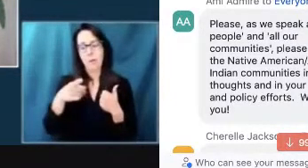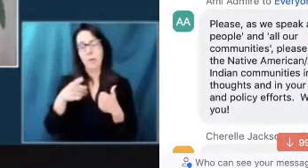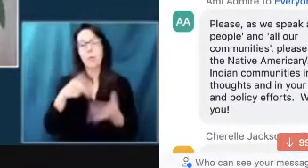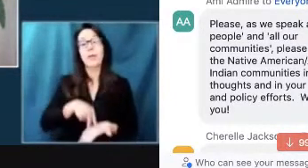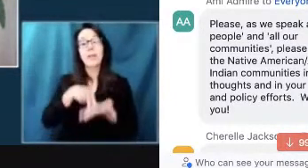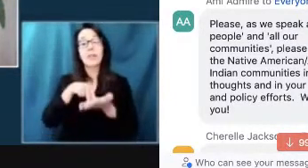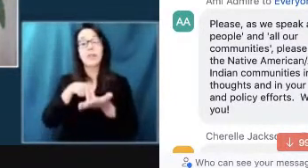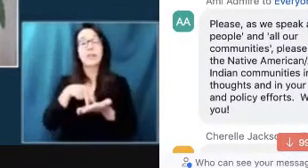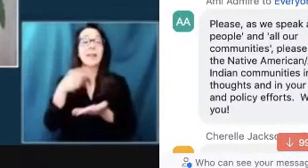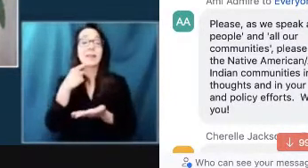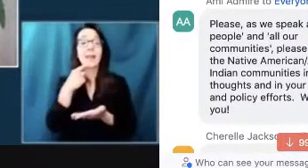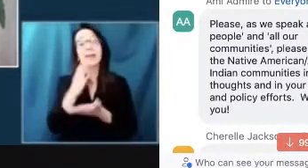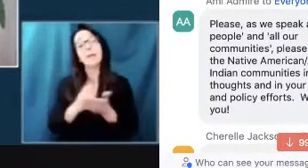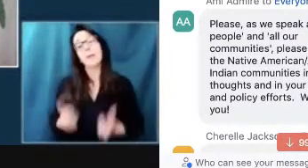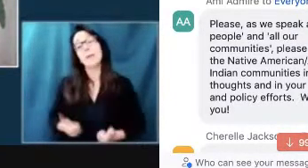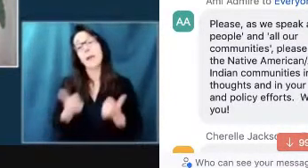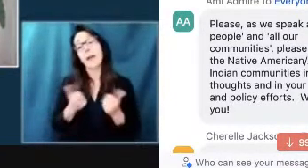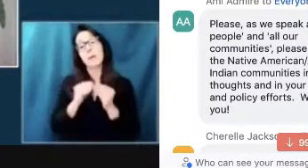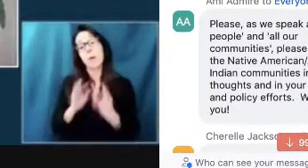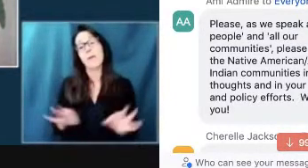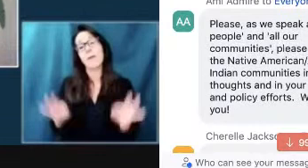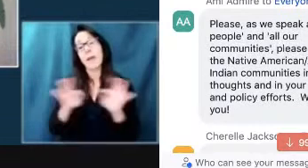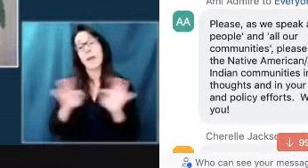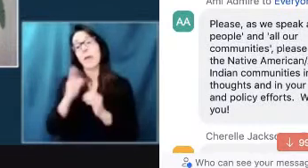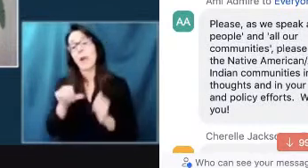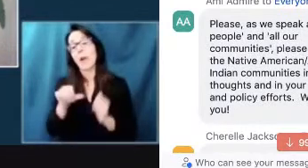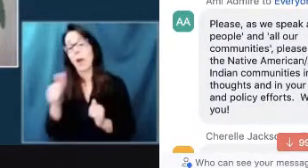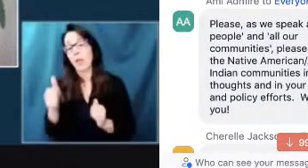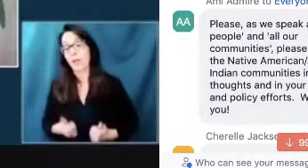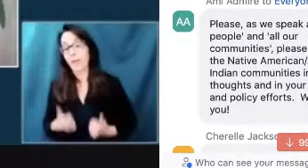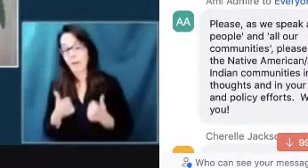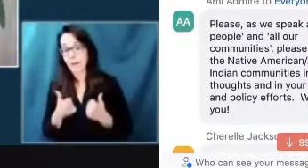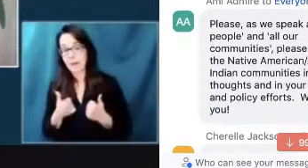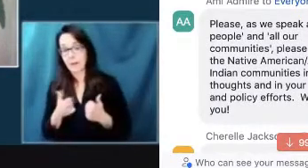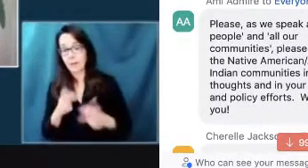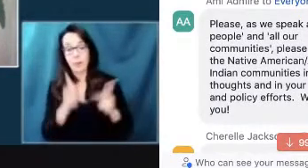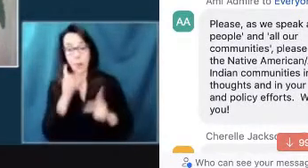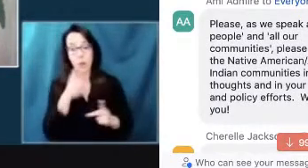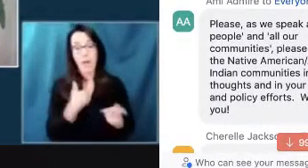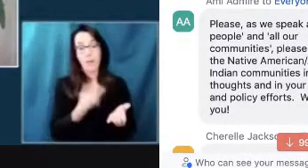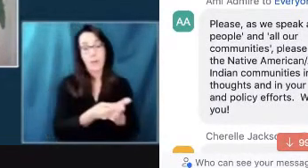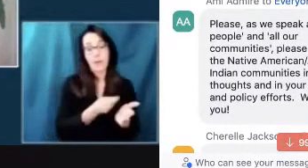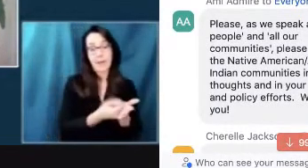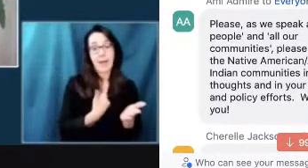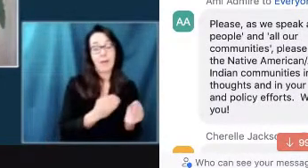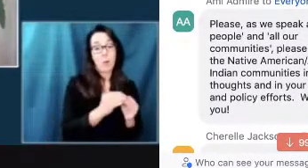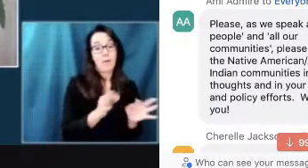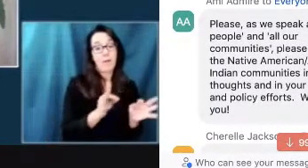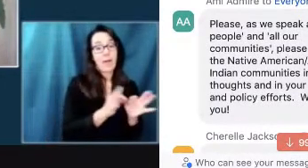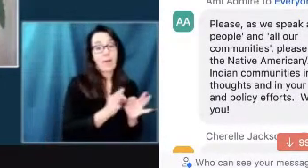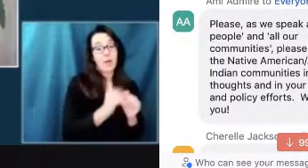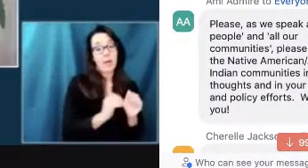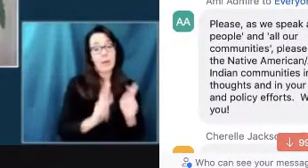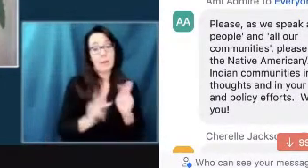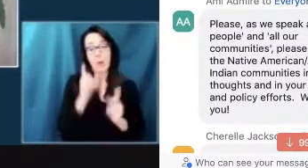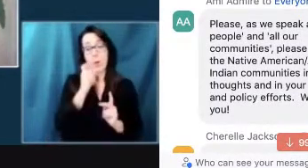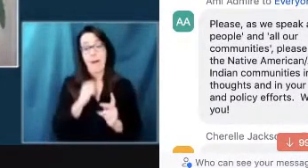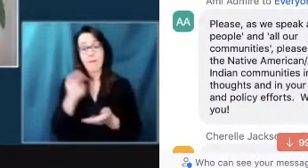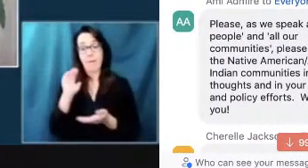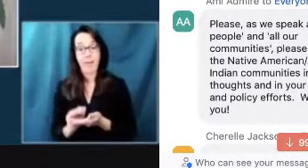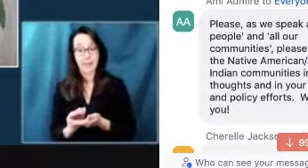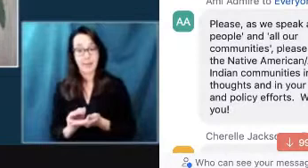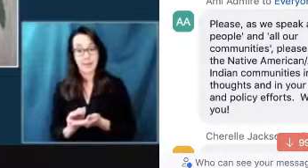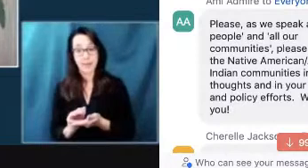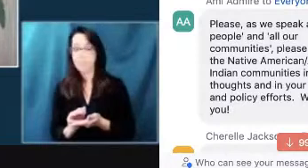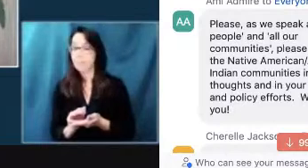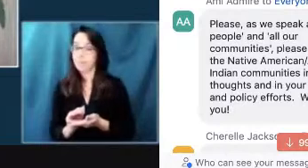lives are more valuable than others, that those with means have more value than those with less. But the good news is